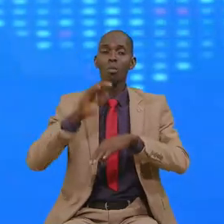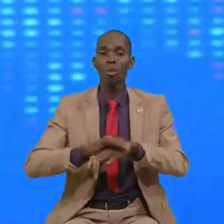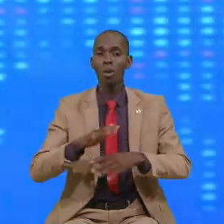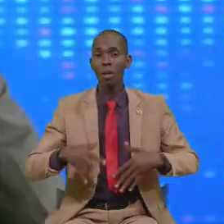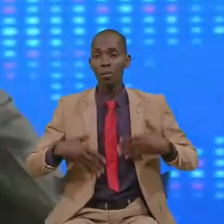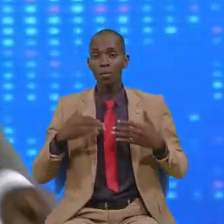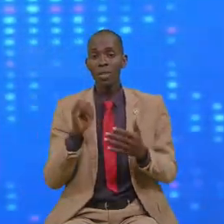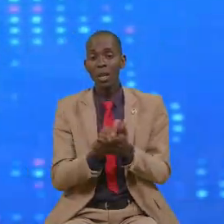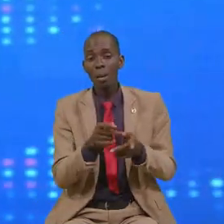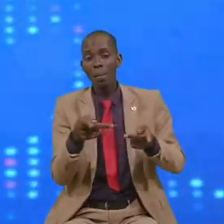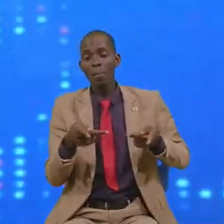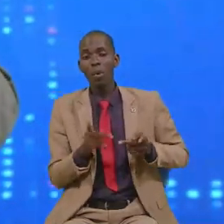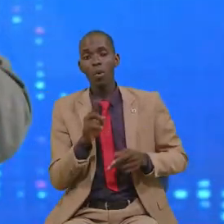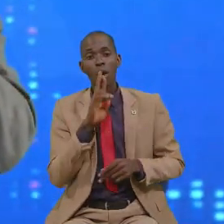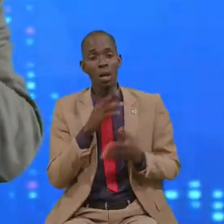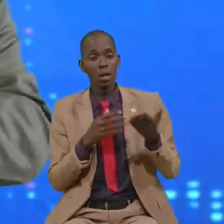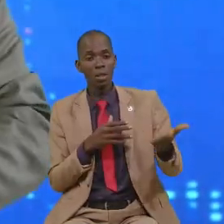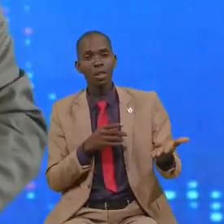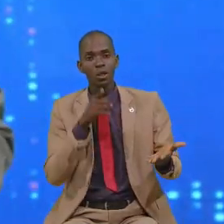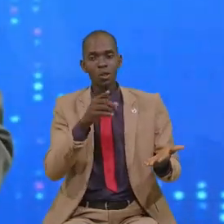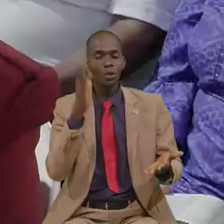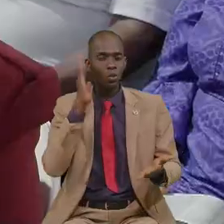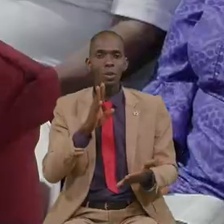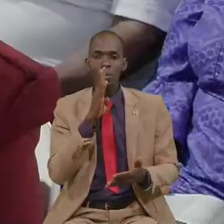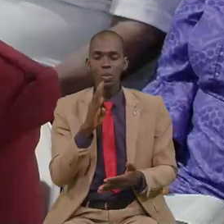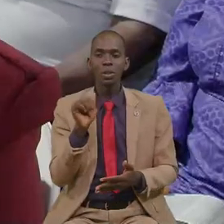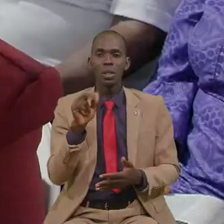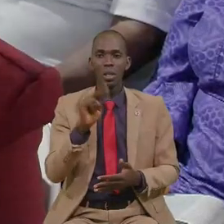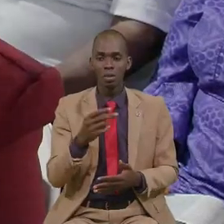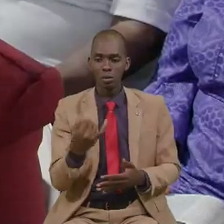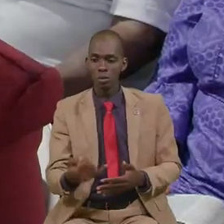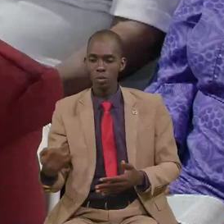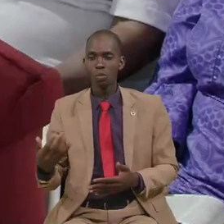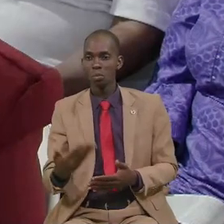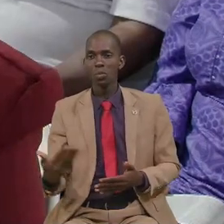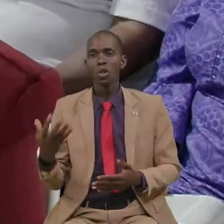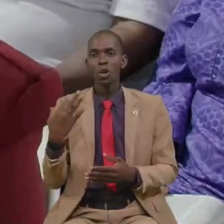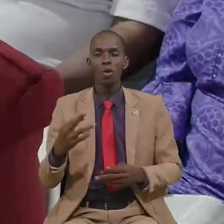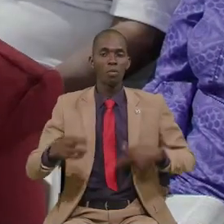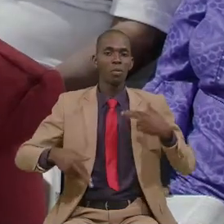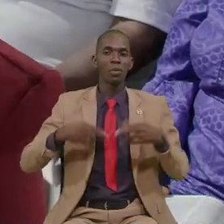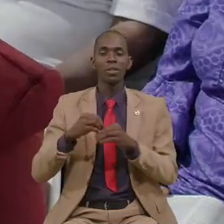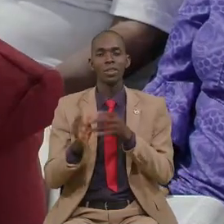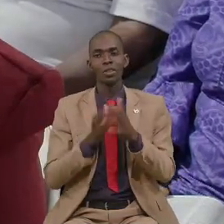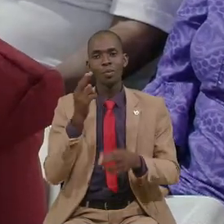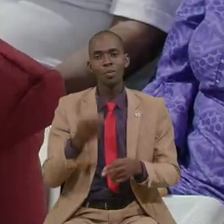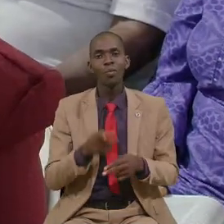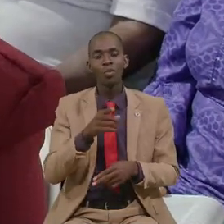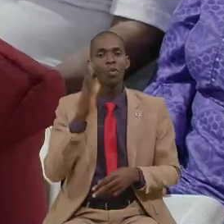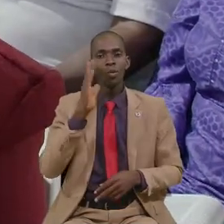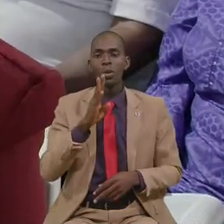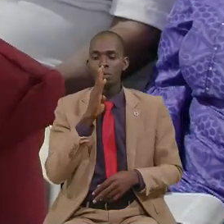where you are, you will be an instrument of revival. Yeah. An instrument of salvation